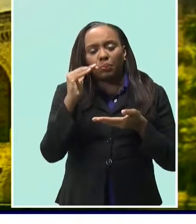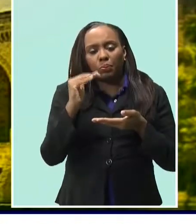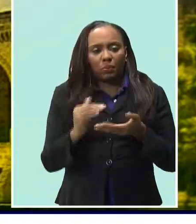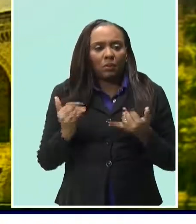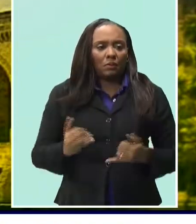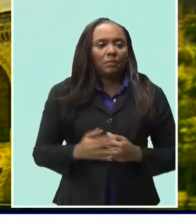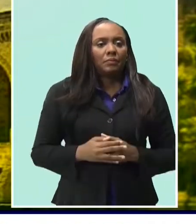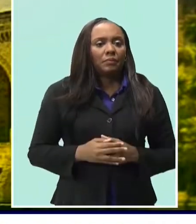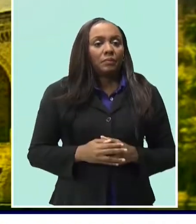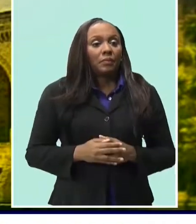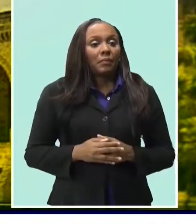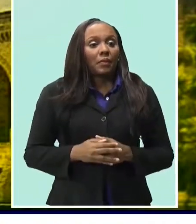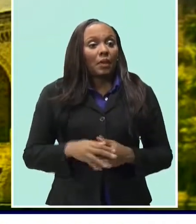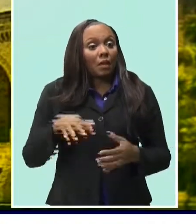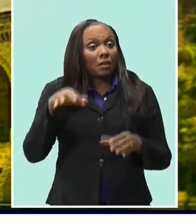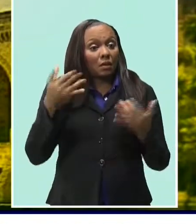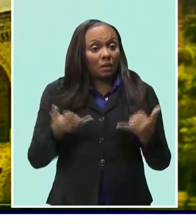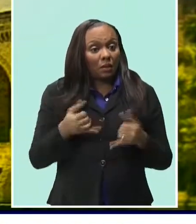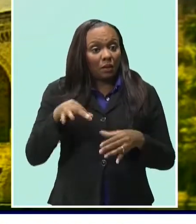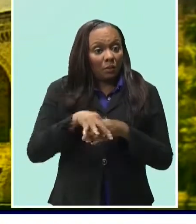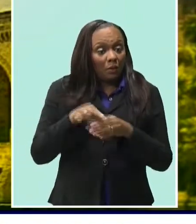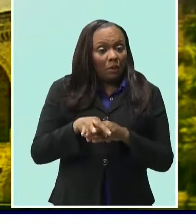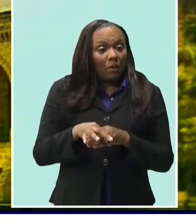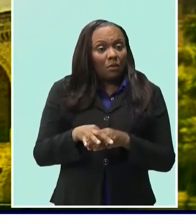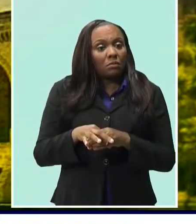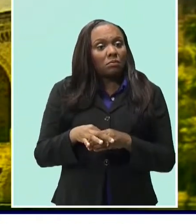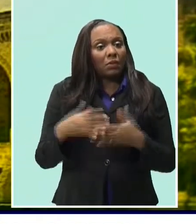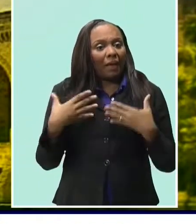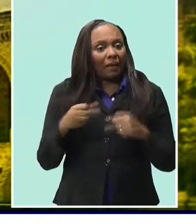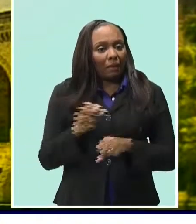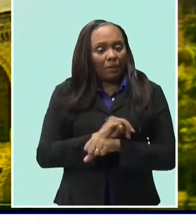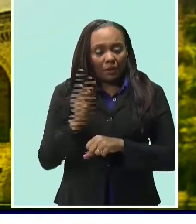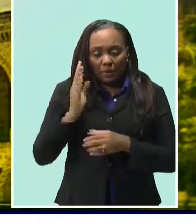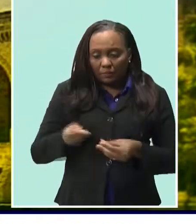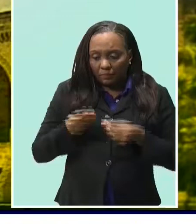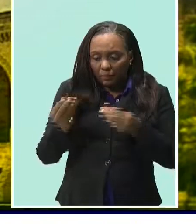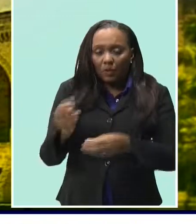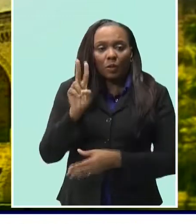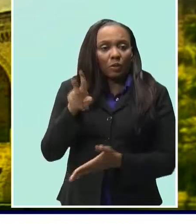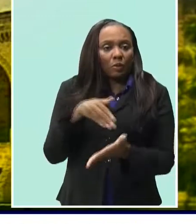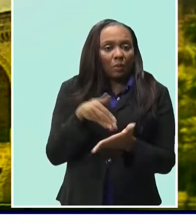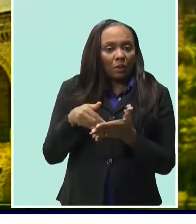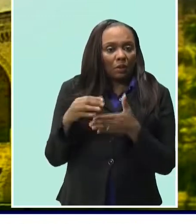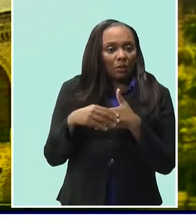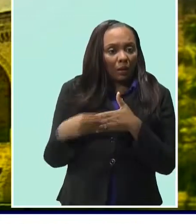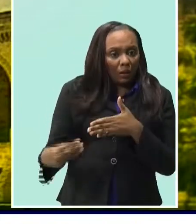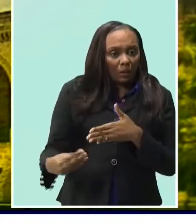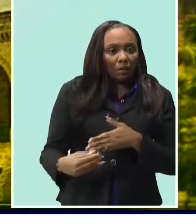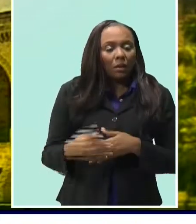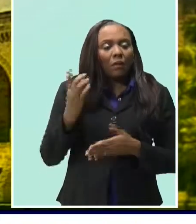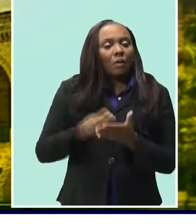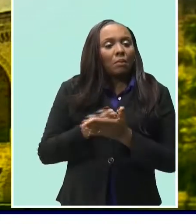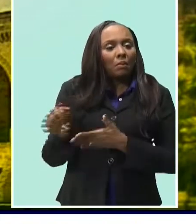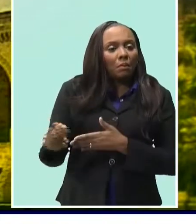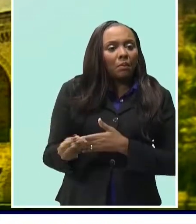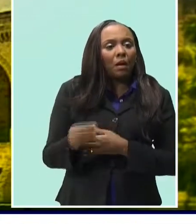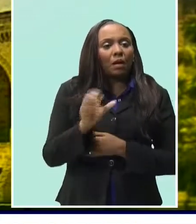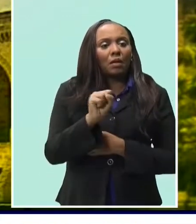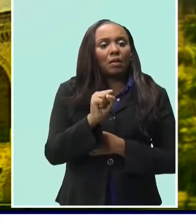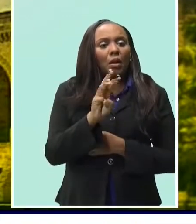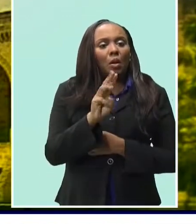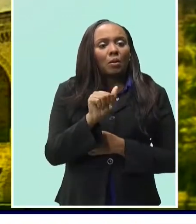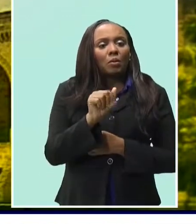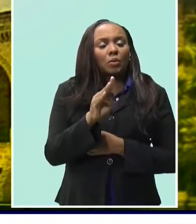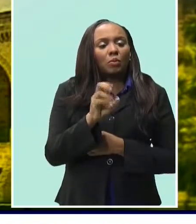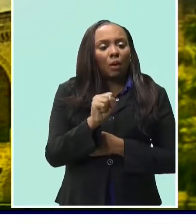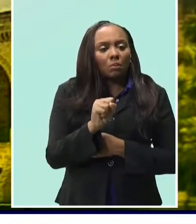voted to give $2 million to the Health Ministry. That money will be used to purchase reagents as well as swabs and other materials for the Best